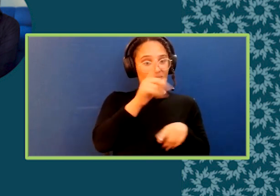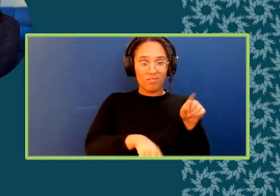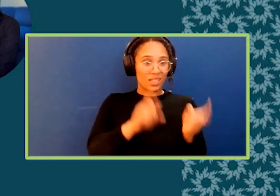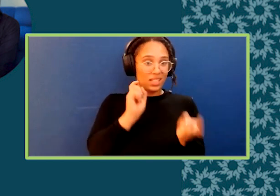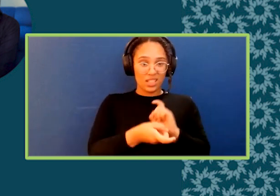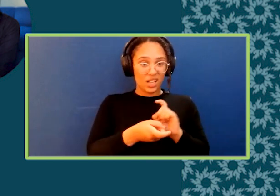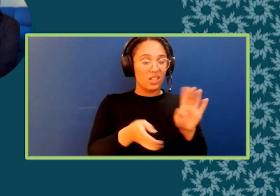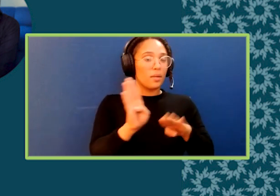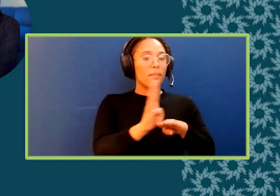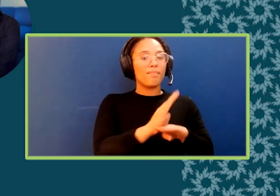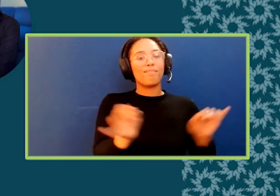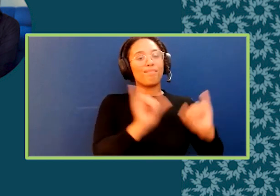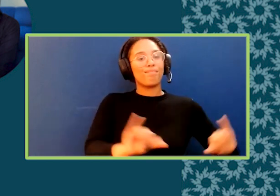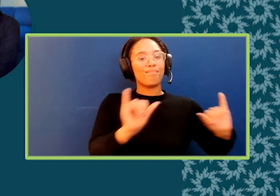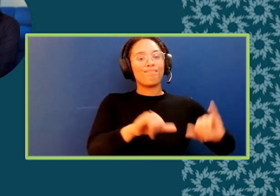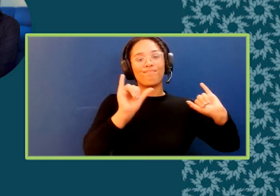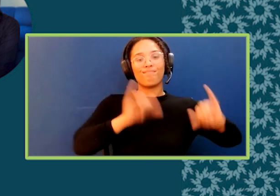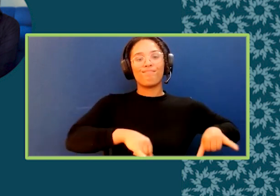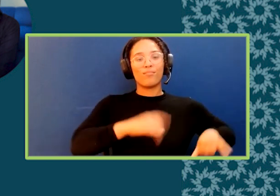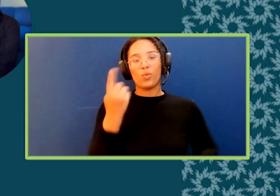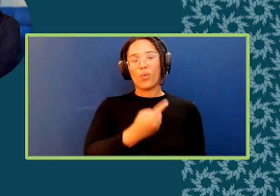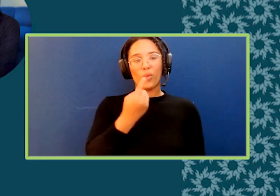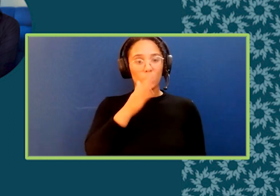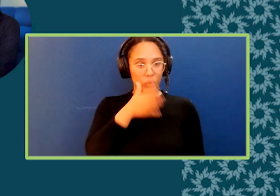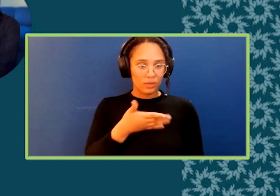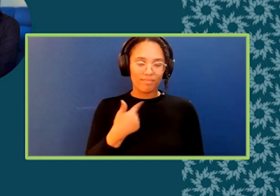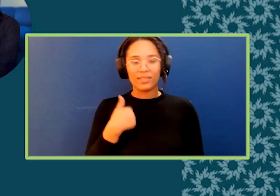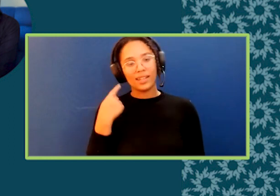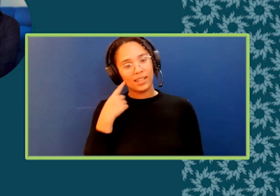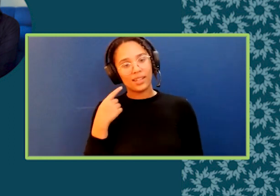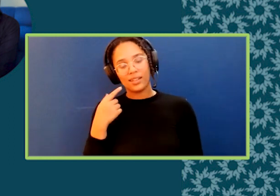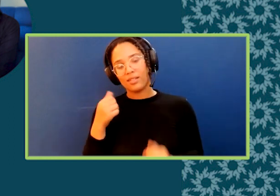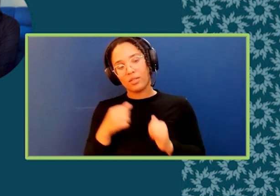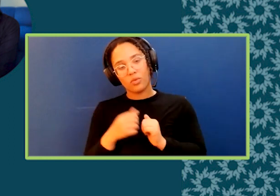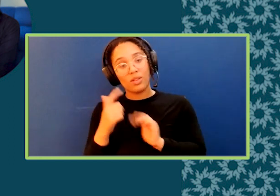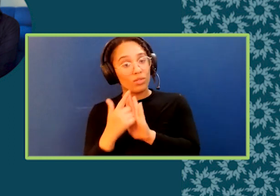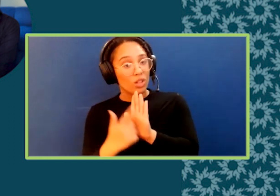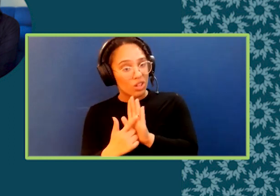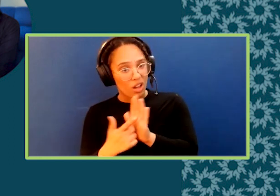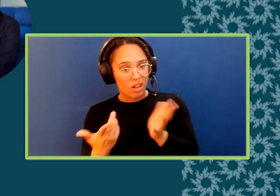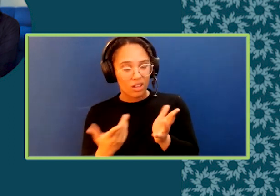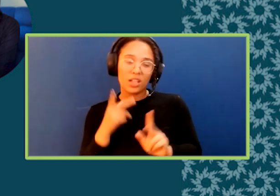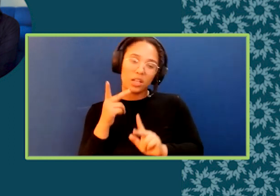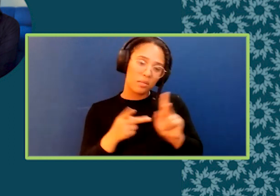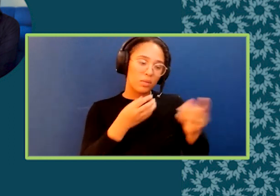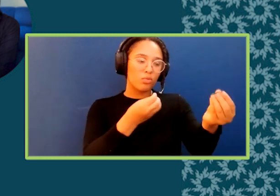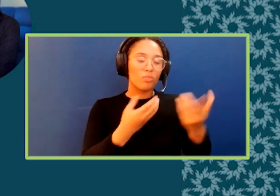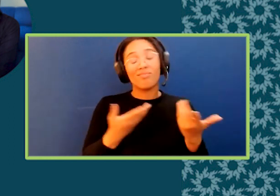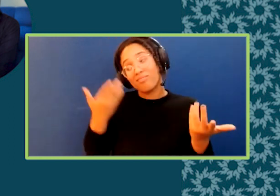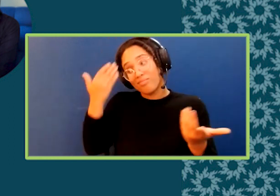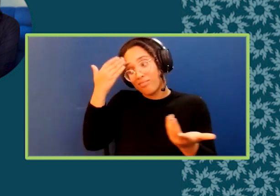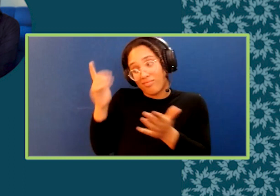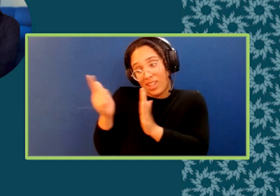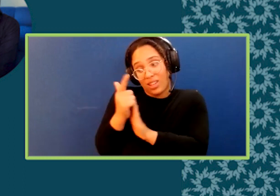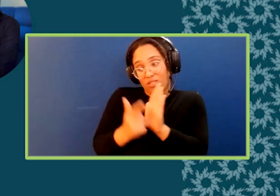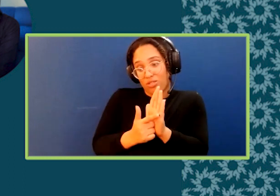be business as usual. And I hear this a lot in the law. People tell me, well, that's how law firms run. Or